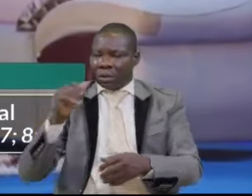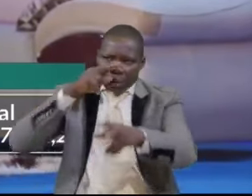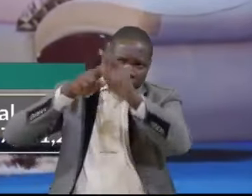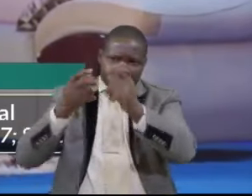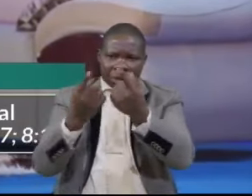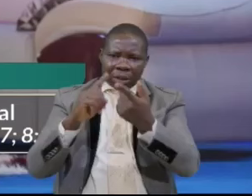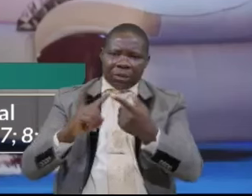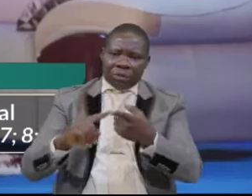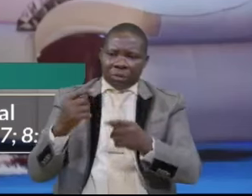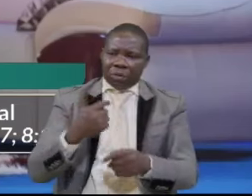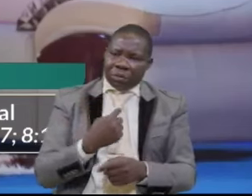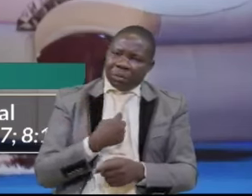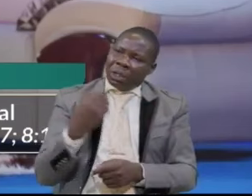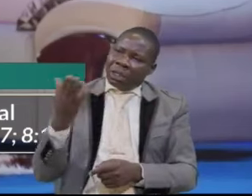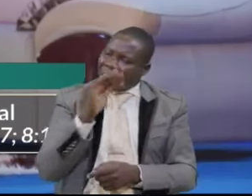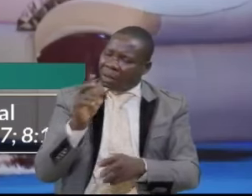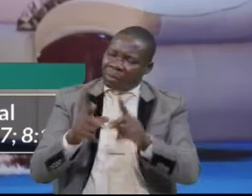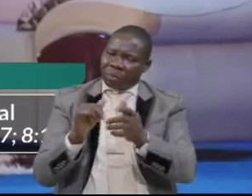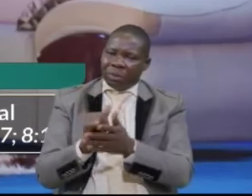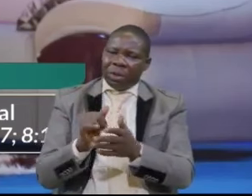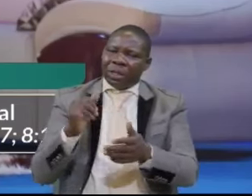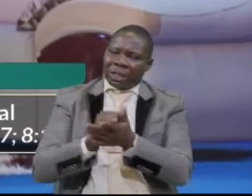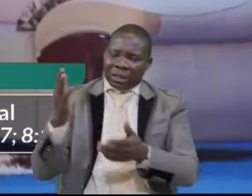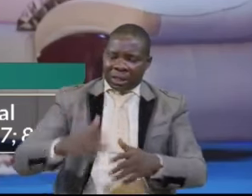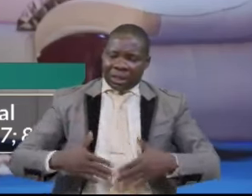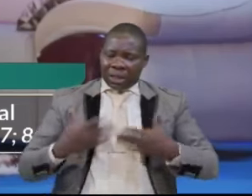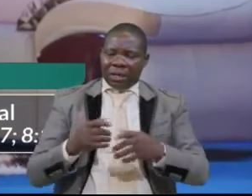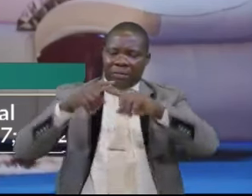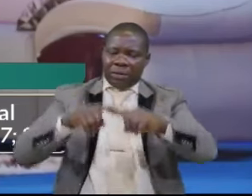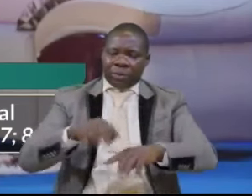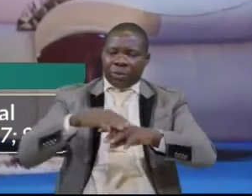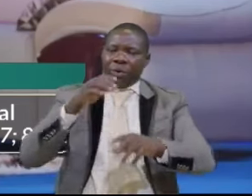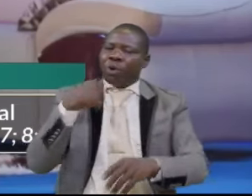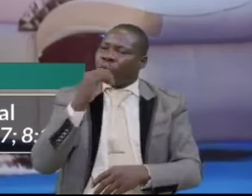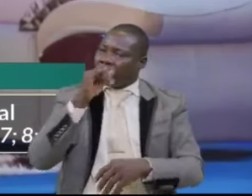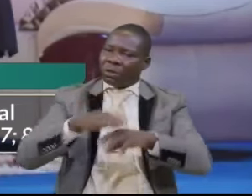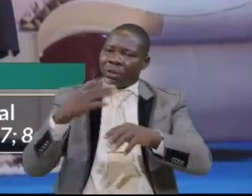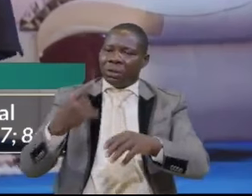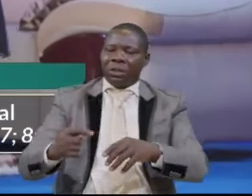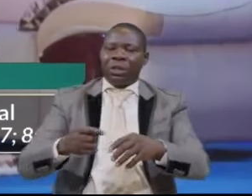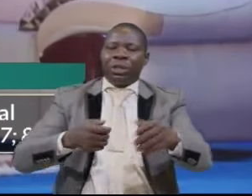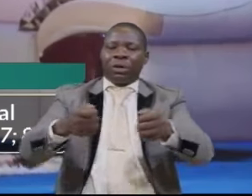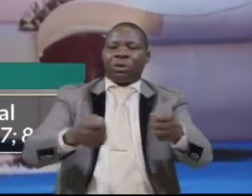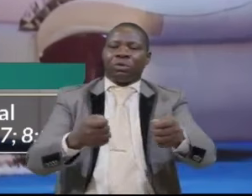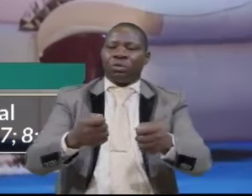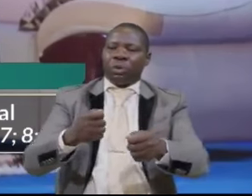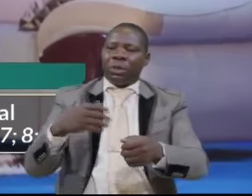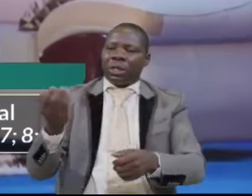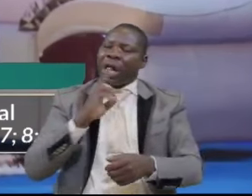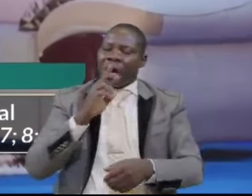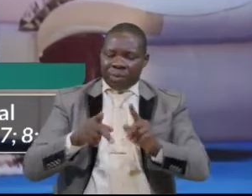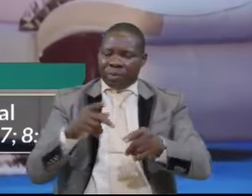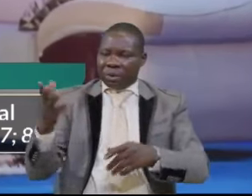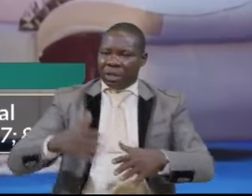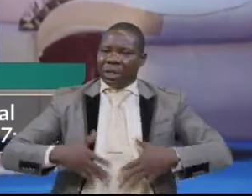on who is at the top of the empire. There are people, their lives, their vision, and their